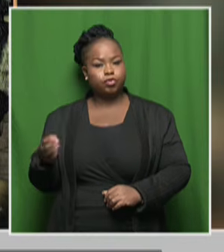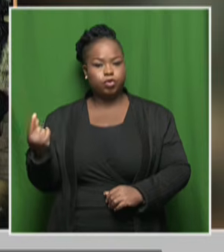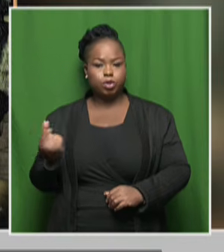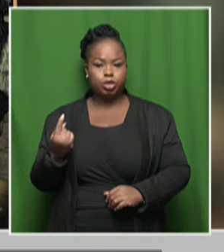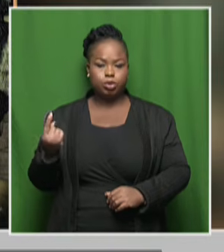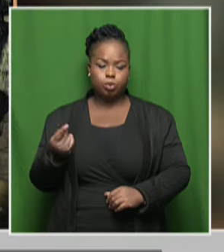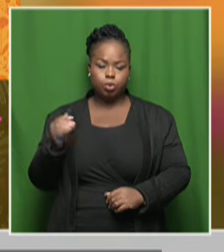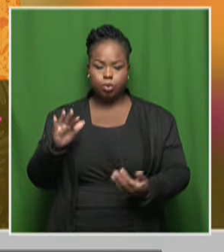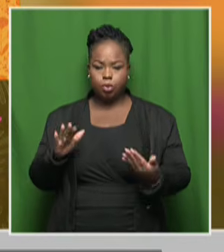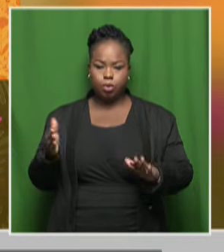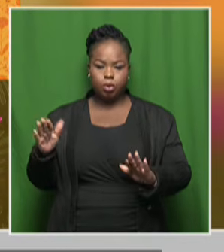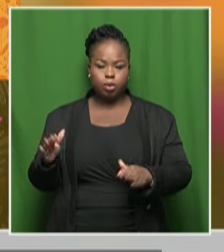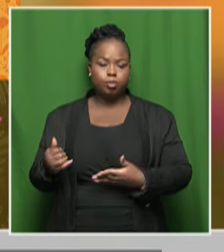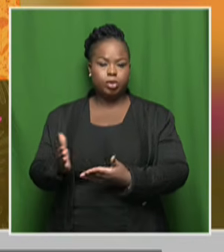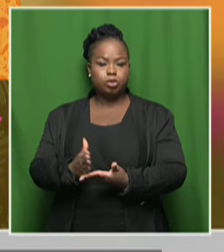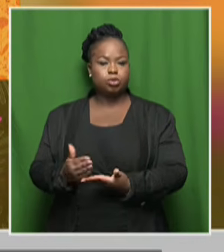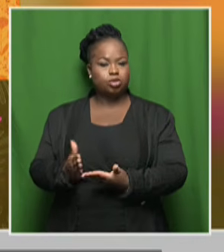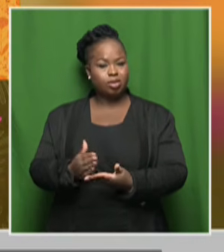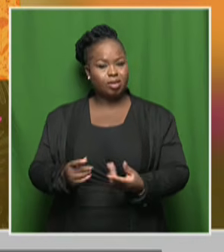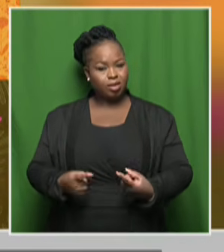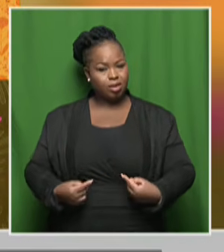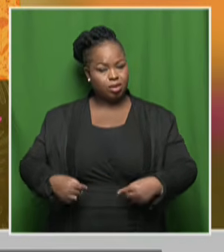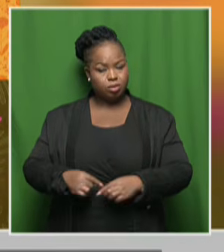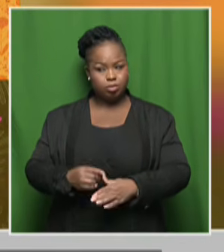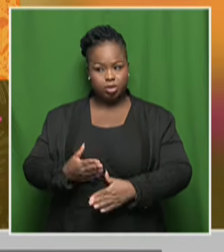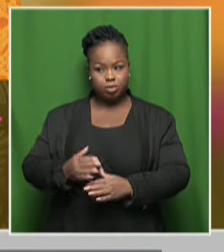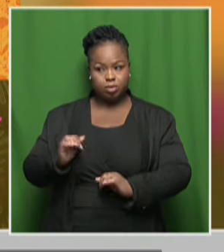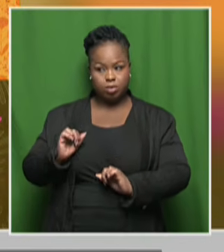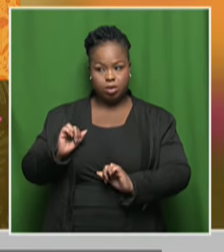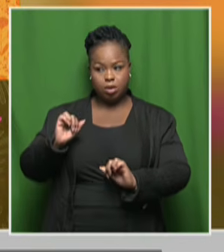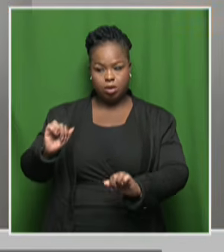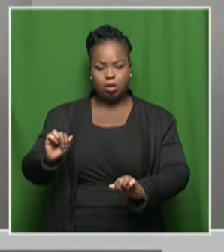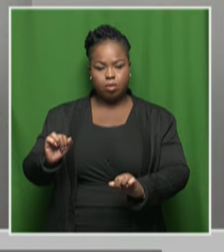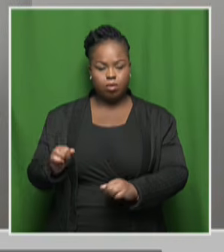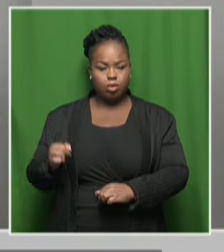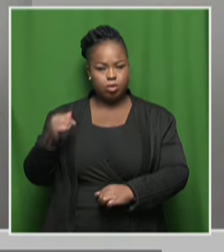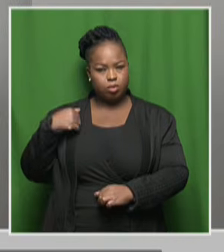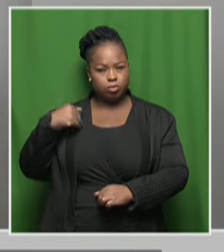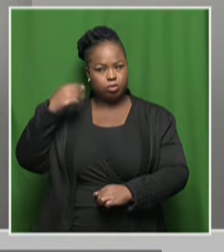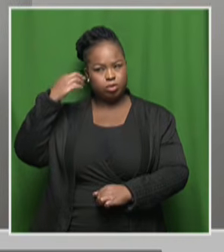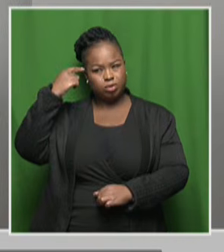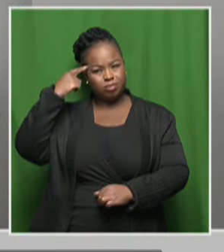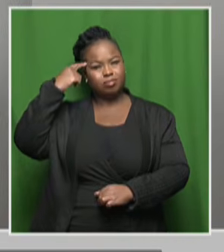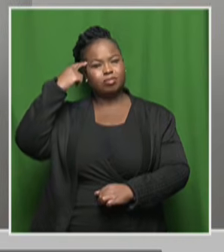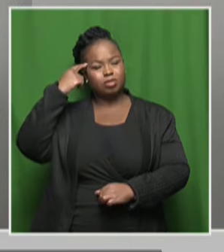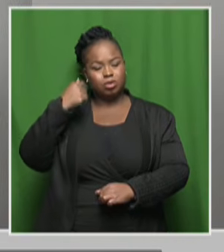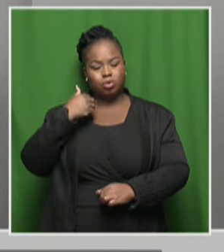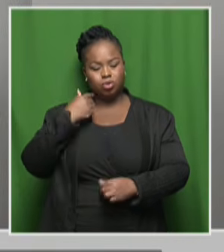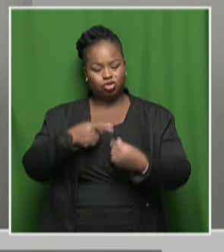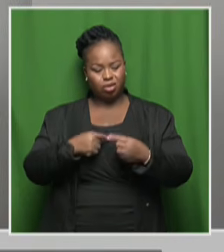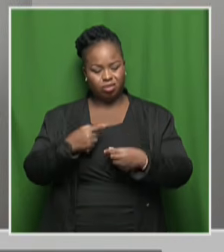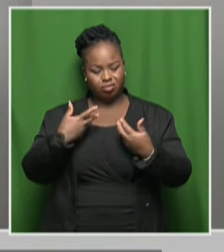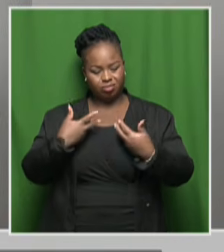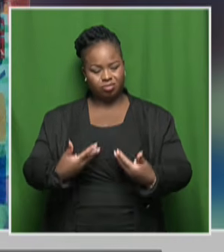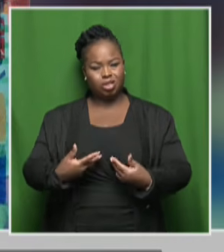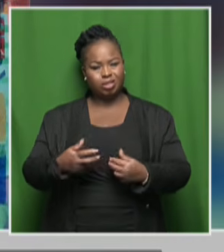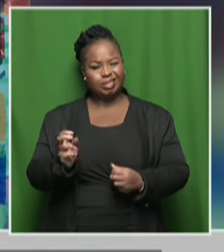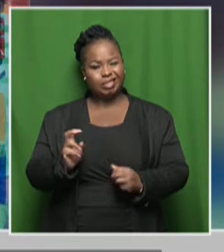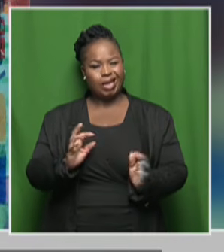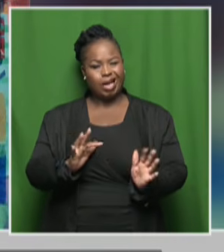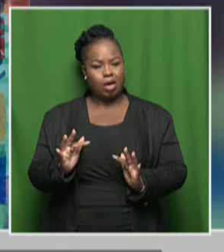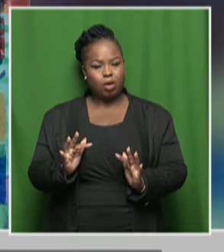are going to share with us how their work reminds us of what being human is. And